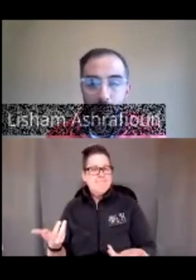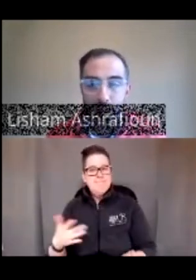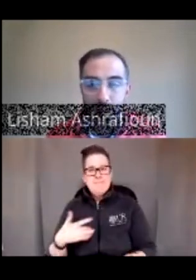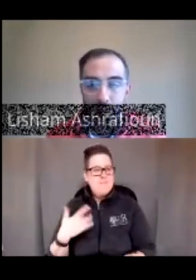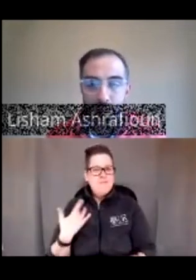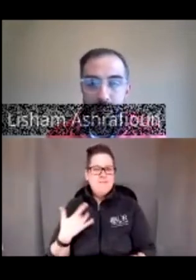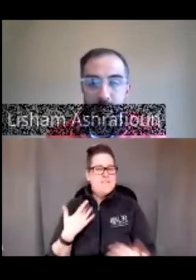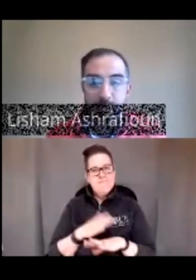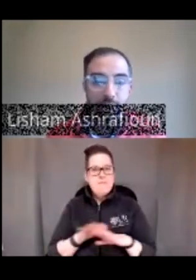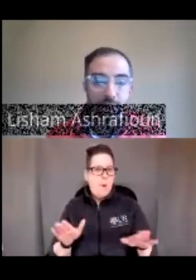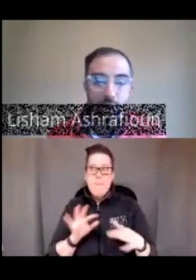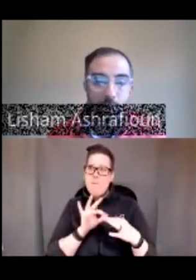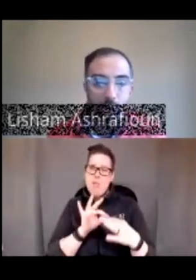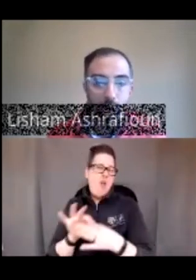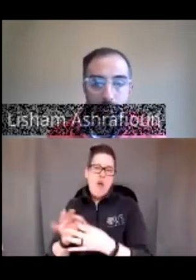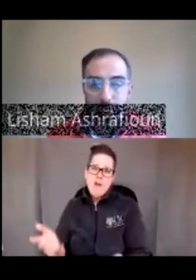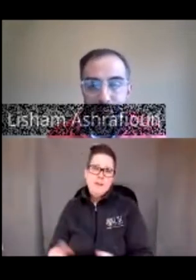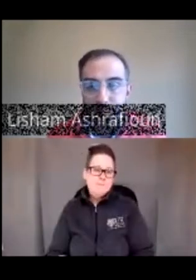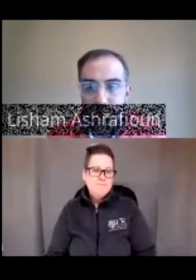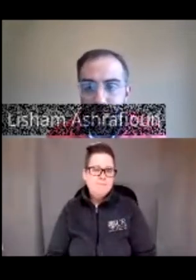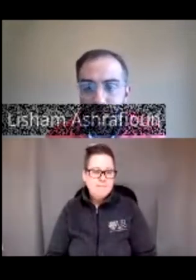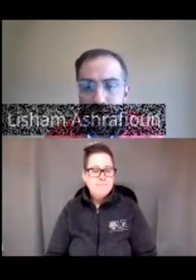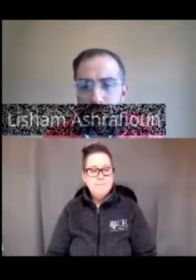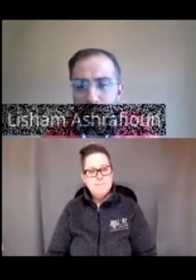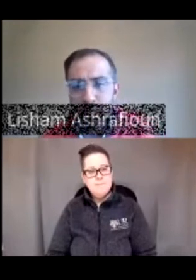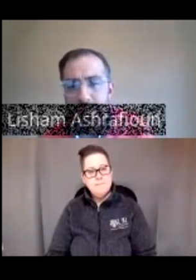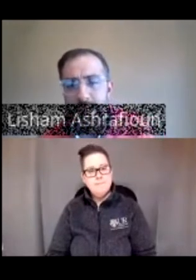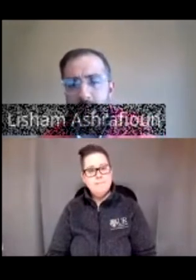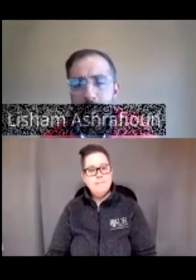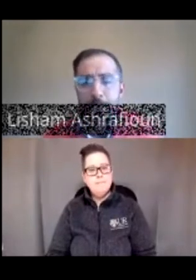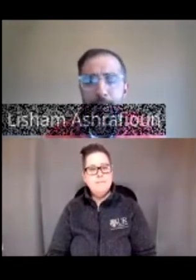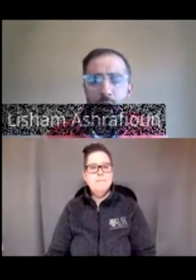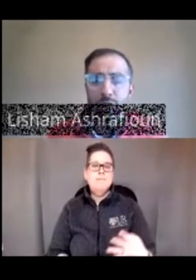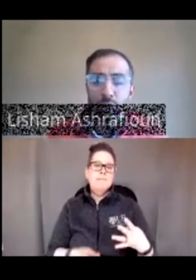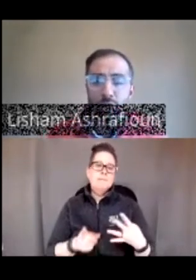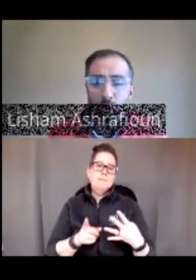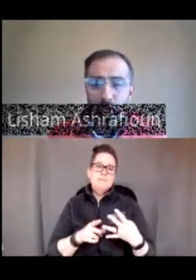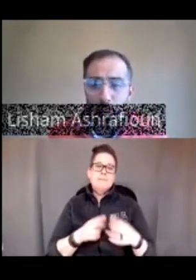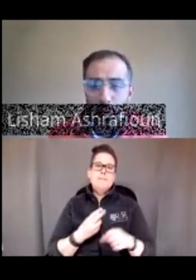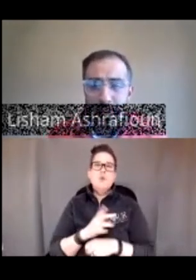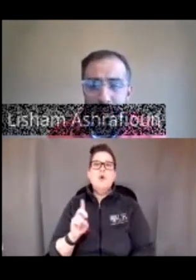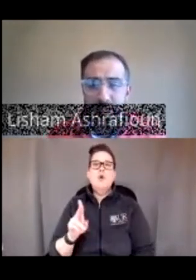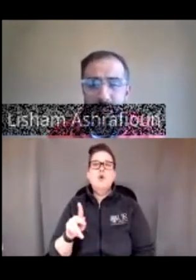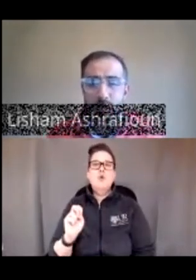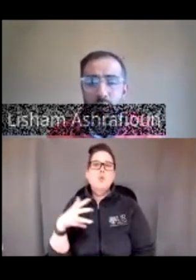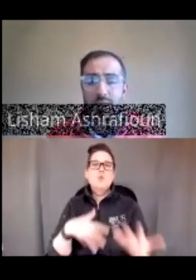they're a burden on others and that they don't belong. And we use the Duke Social Support Index to